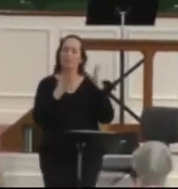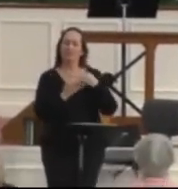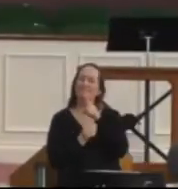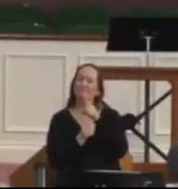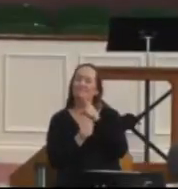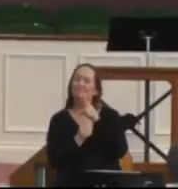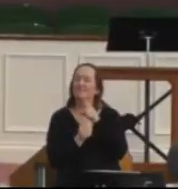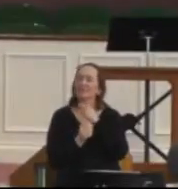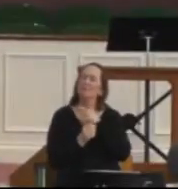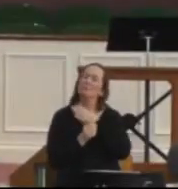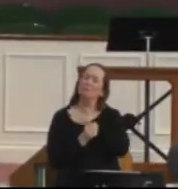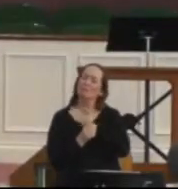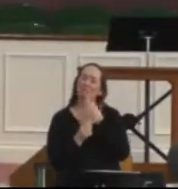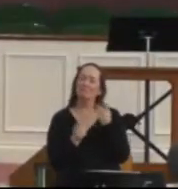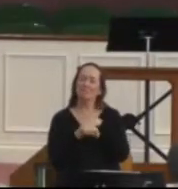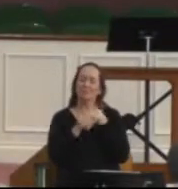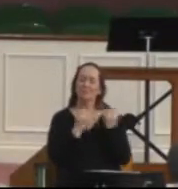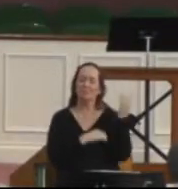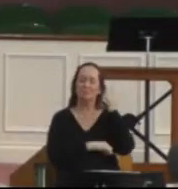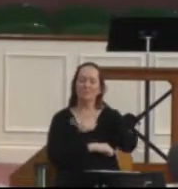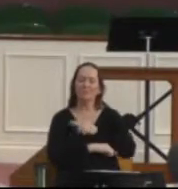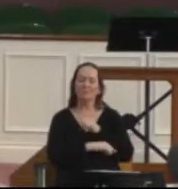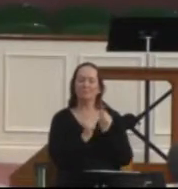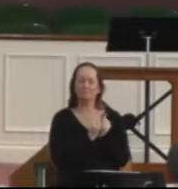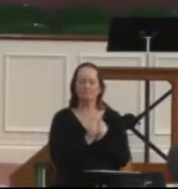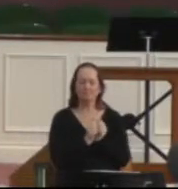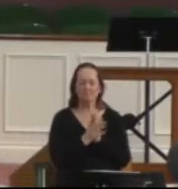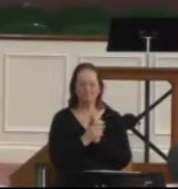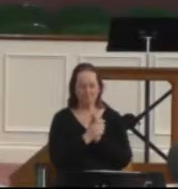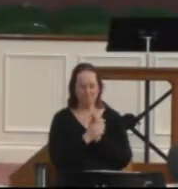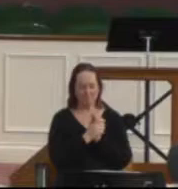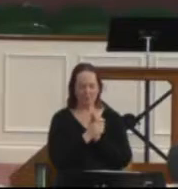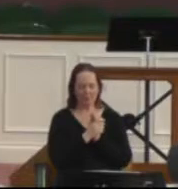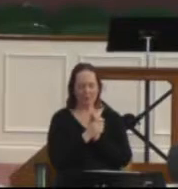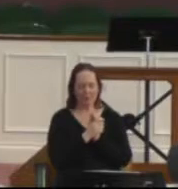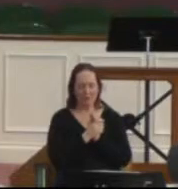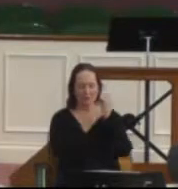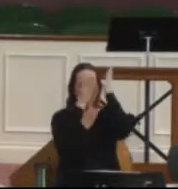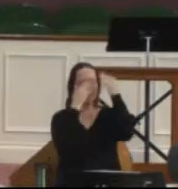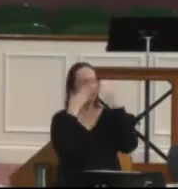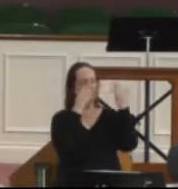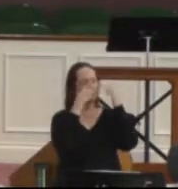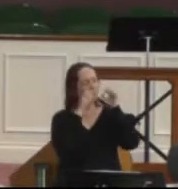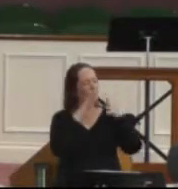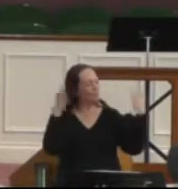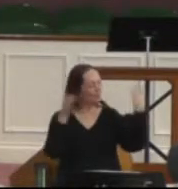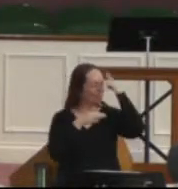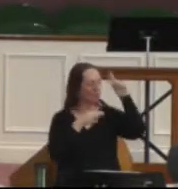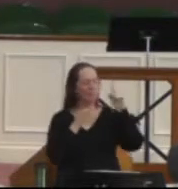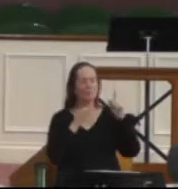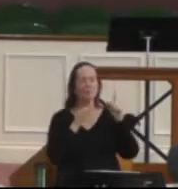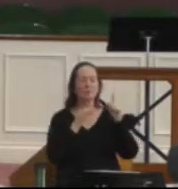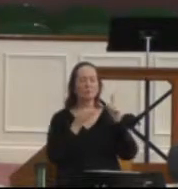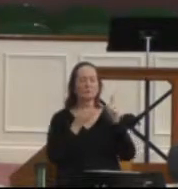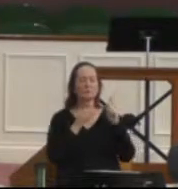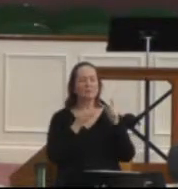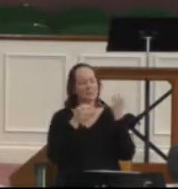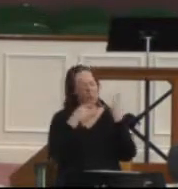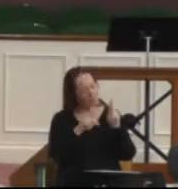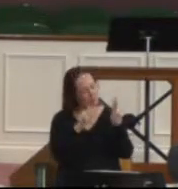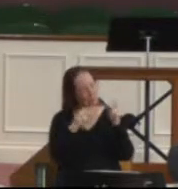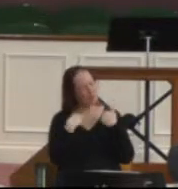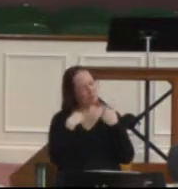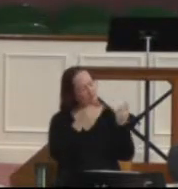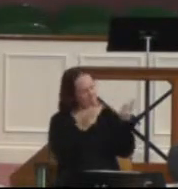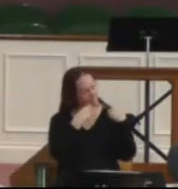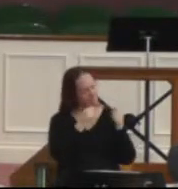bulletin inside. Father God, thank you so much for the privilege of worship and the opportunity we have to gather together here today.